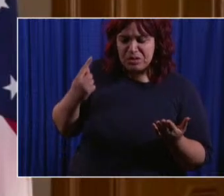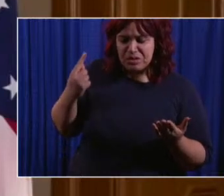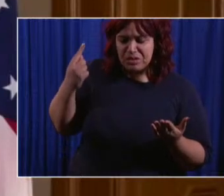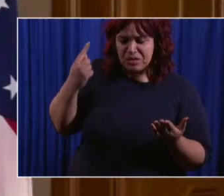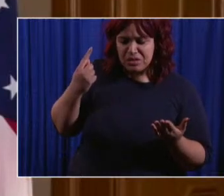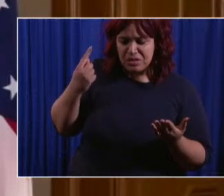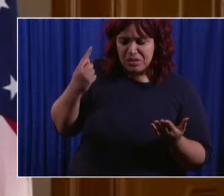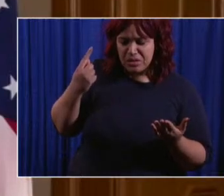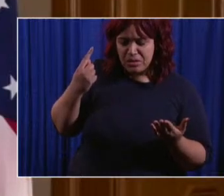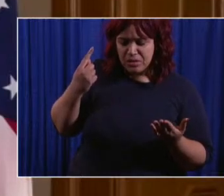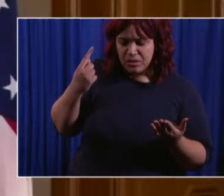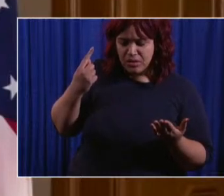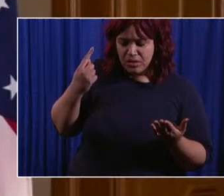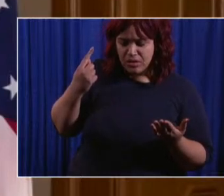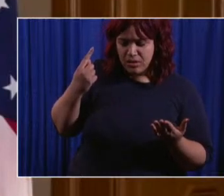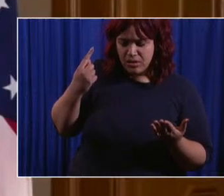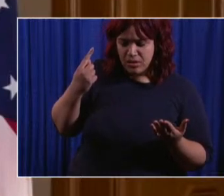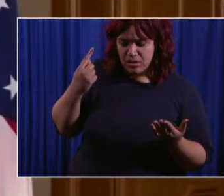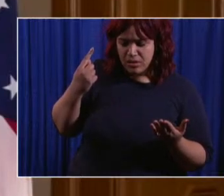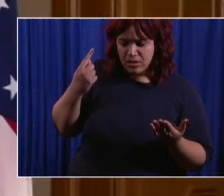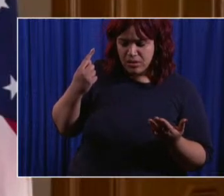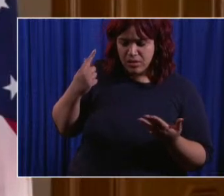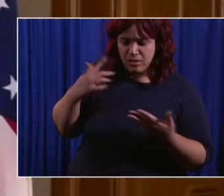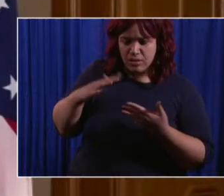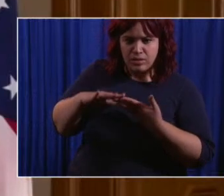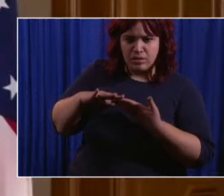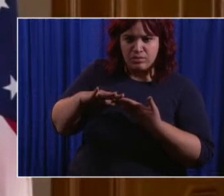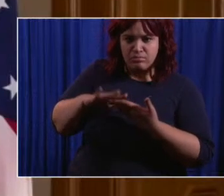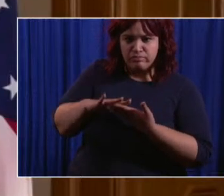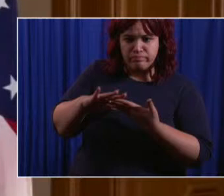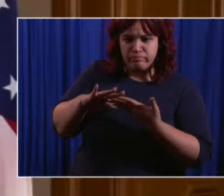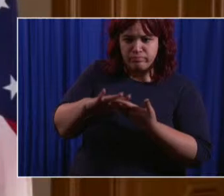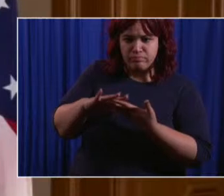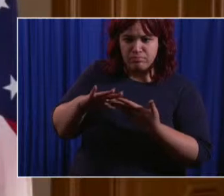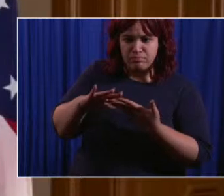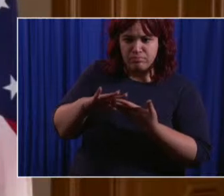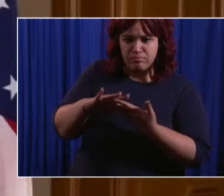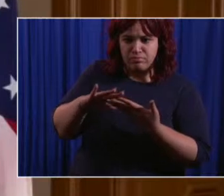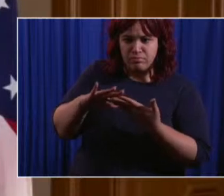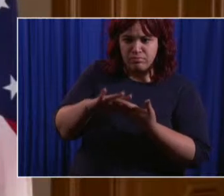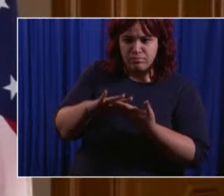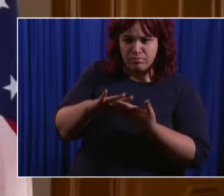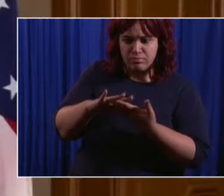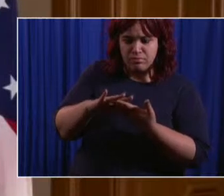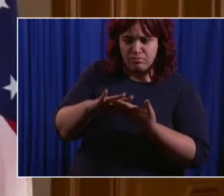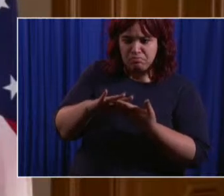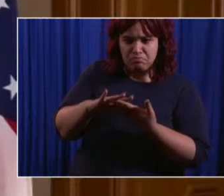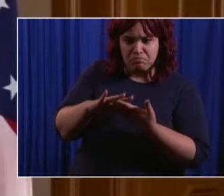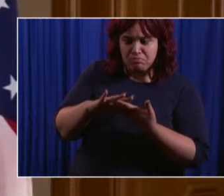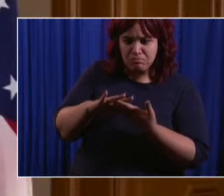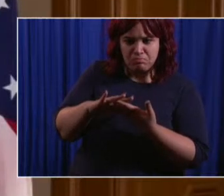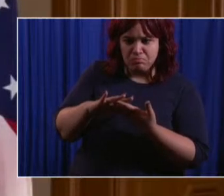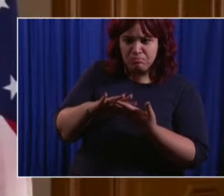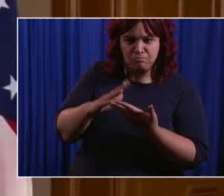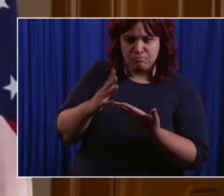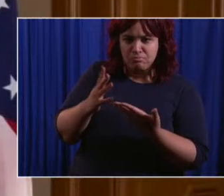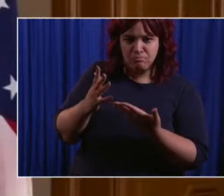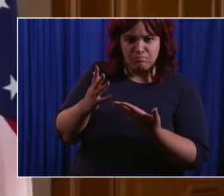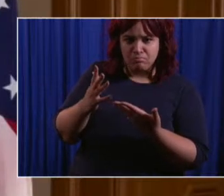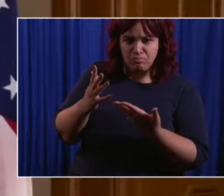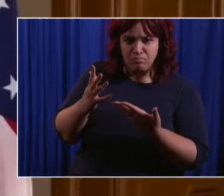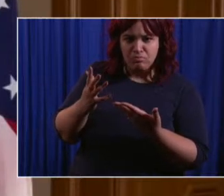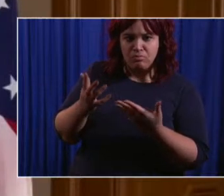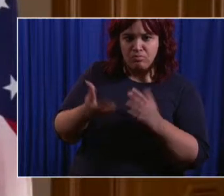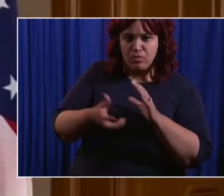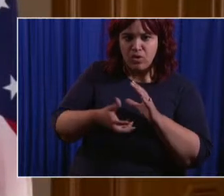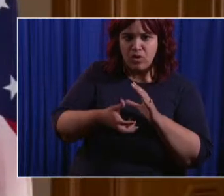after the apparent success of the lottery effort, are there any other incentives that